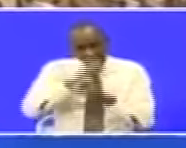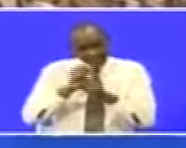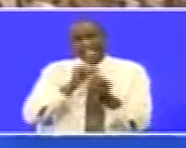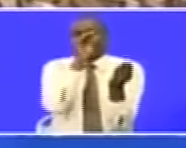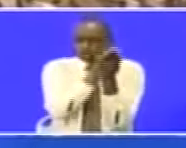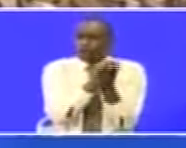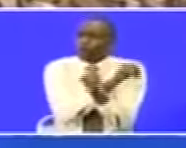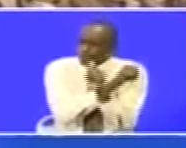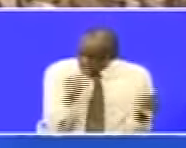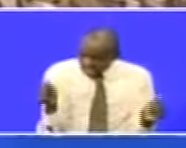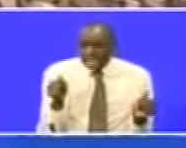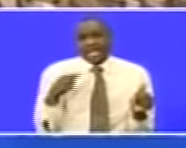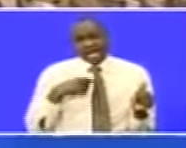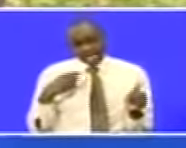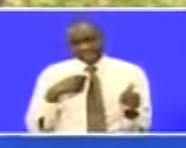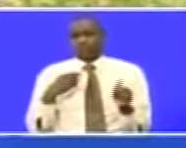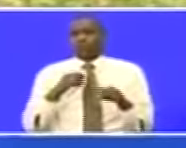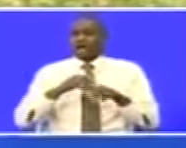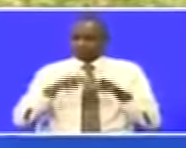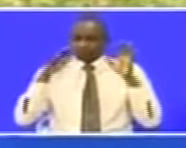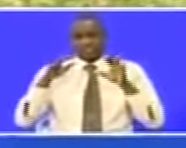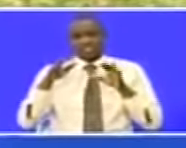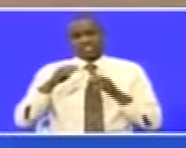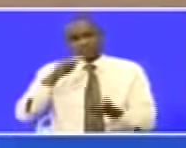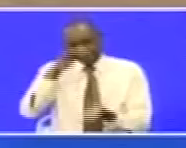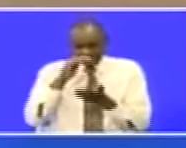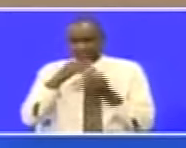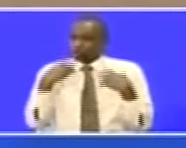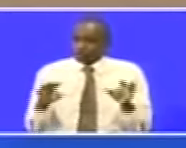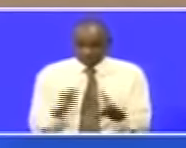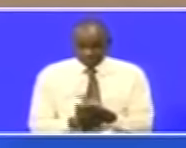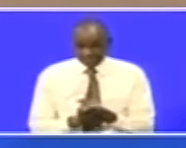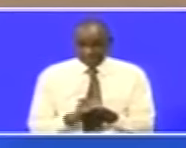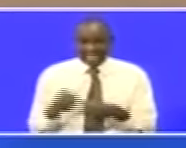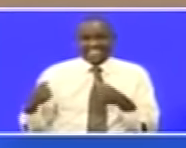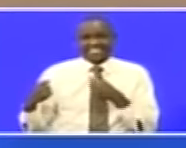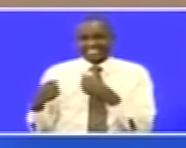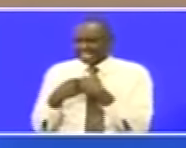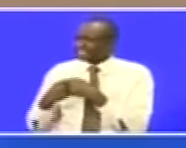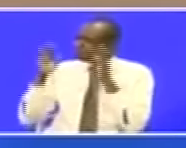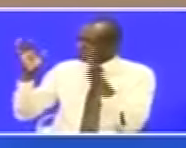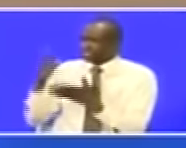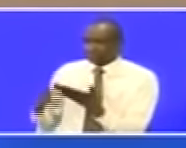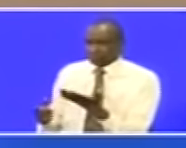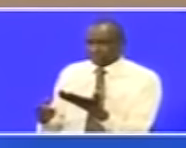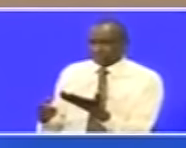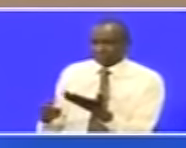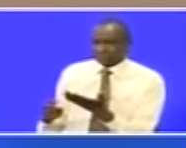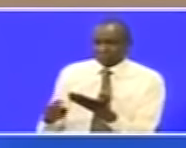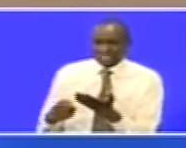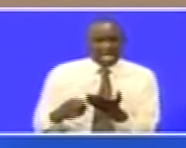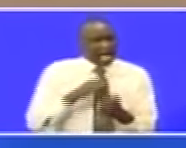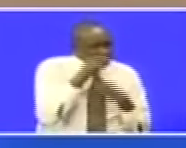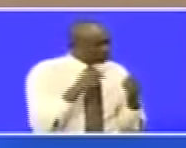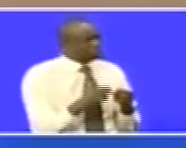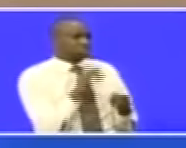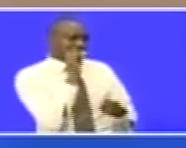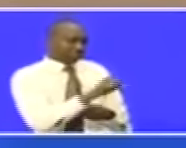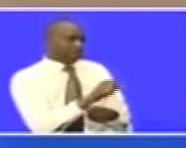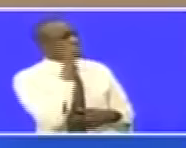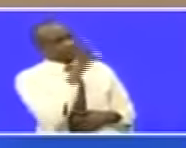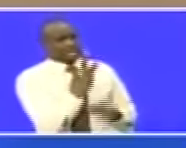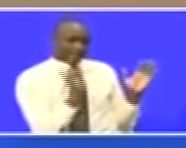properly stored and used to the best effect to minimize losses. The main challenge really might not even be affordability, it might